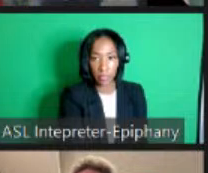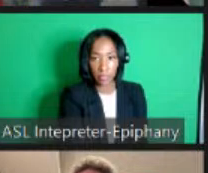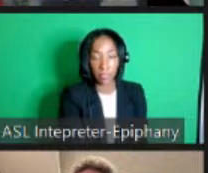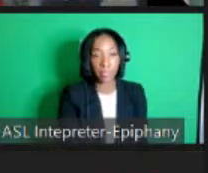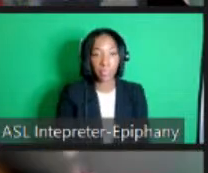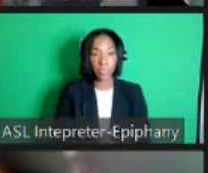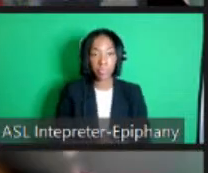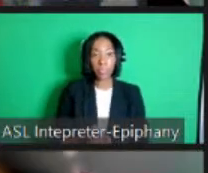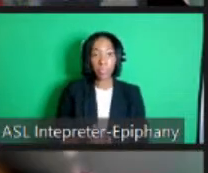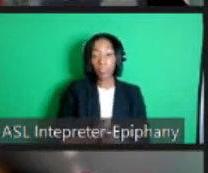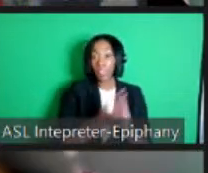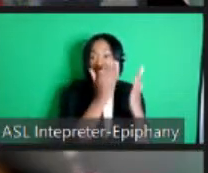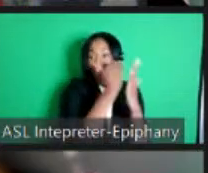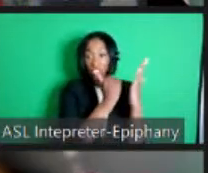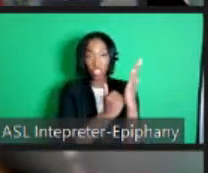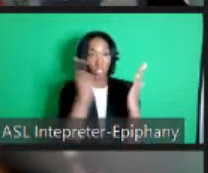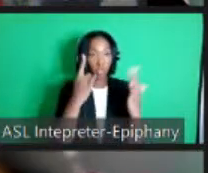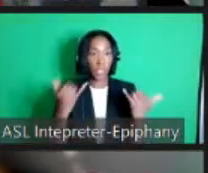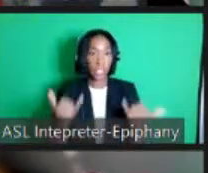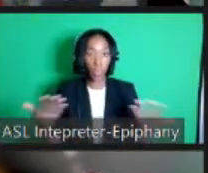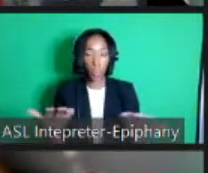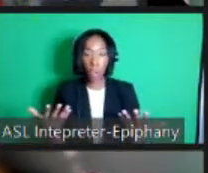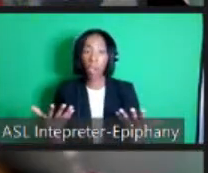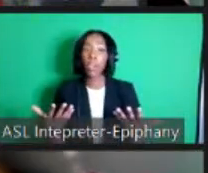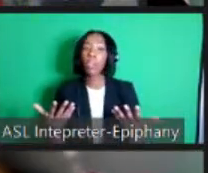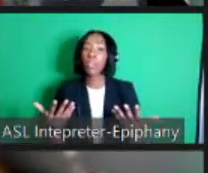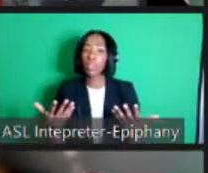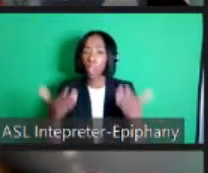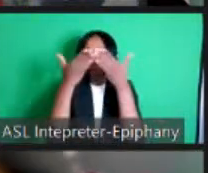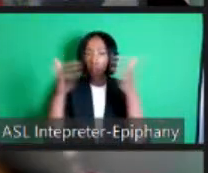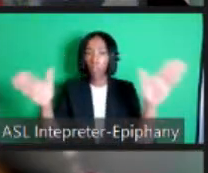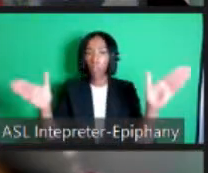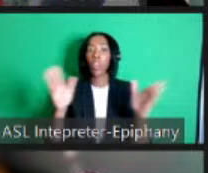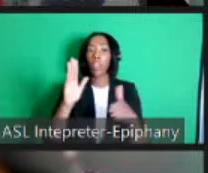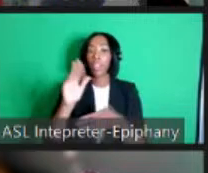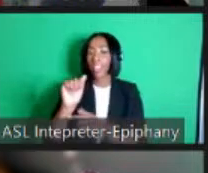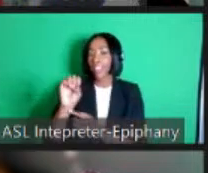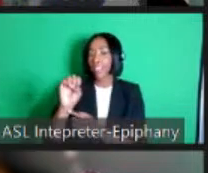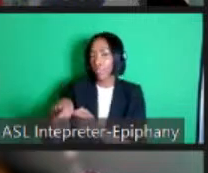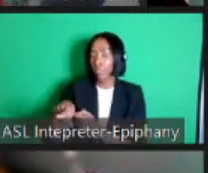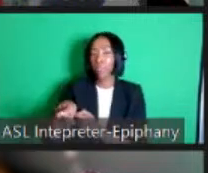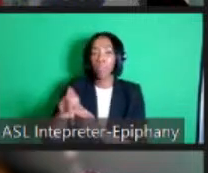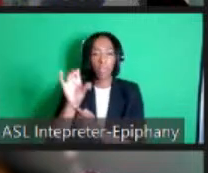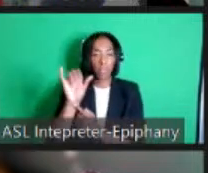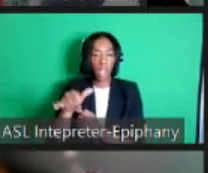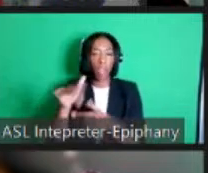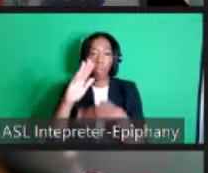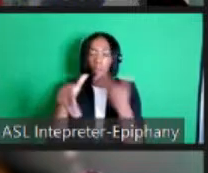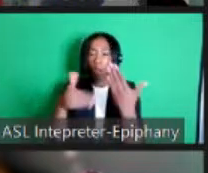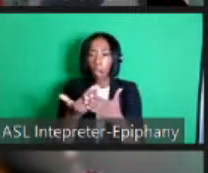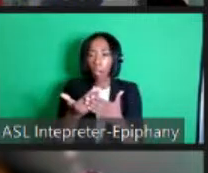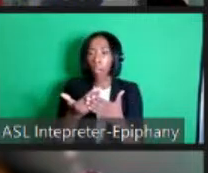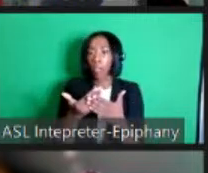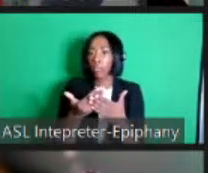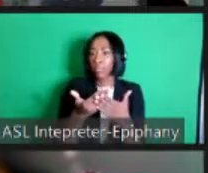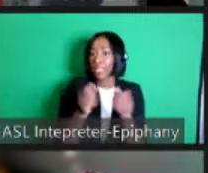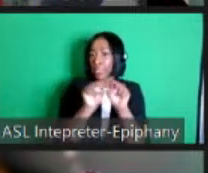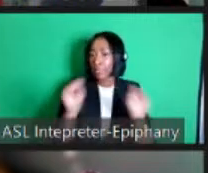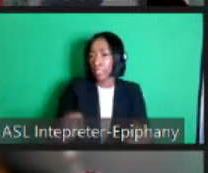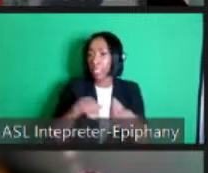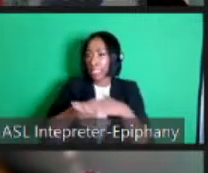The agenda for today is be giving a brief overview of the All Stations Accessibility Program, is followed by the program